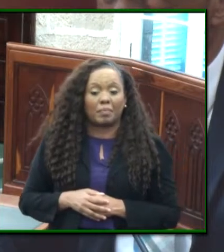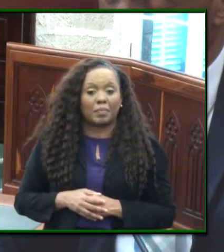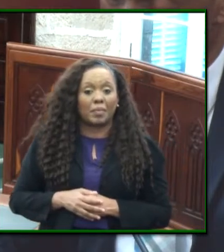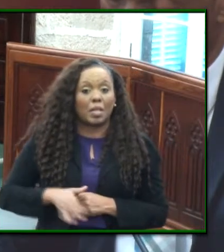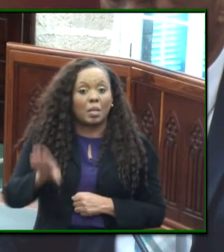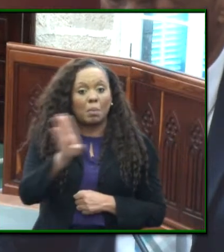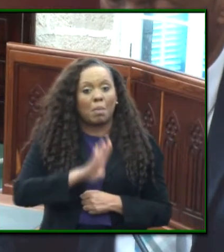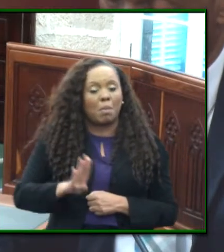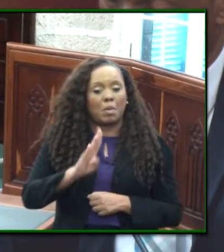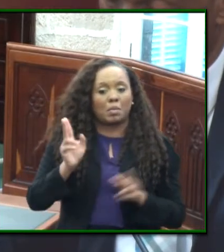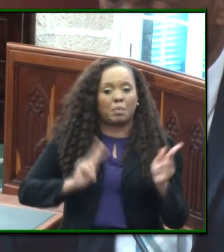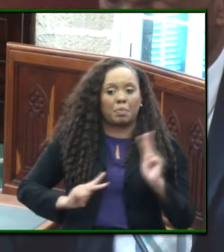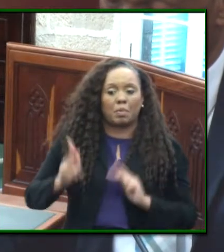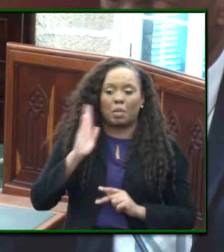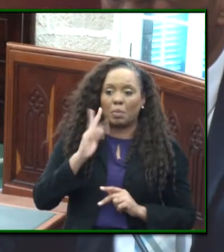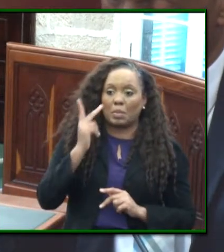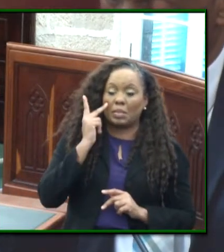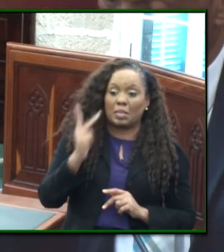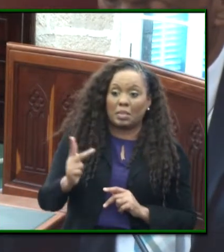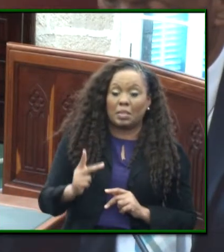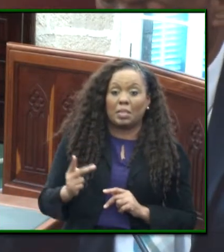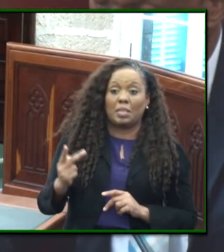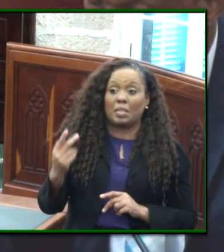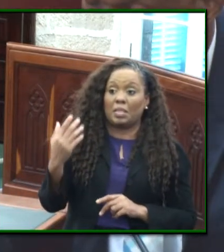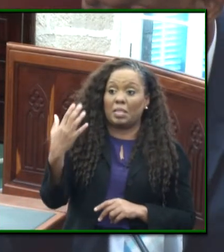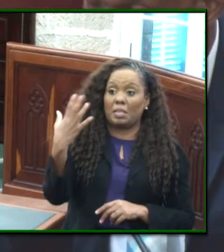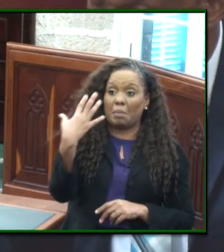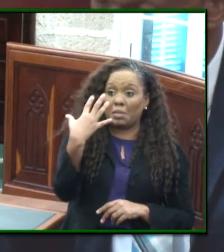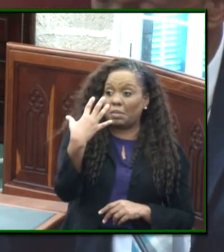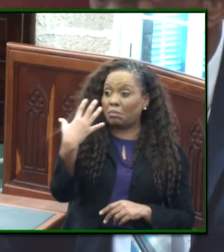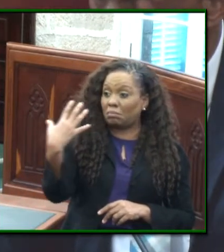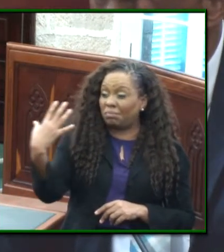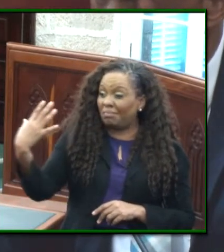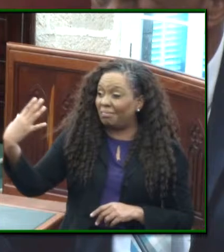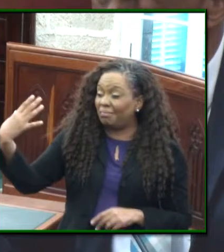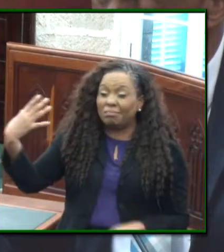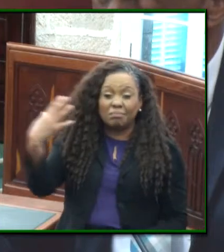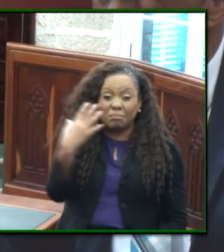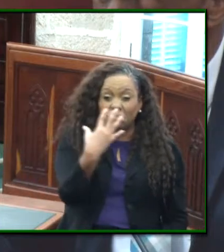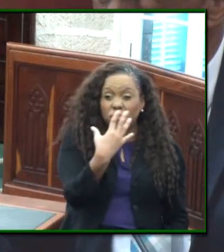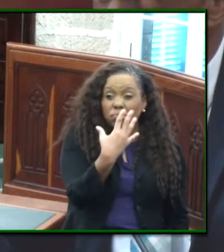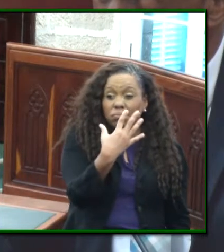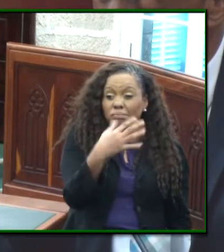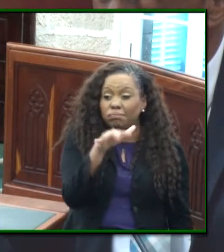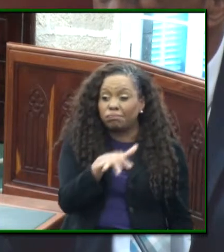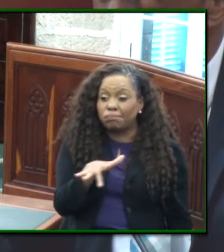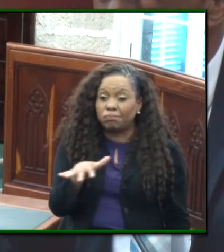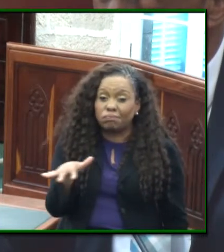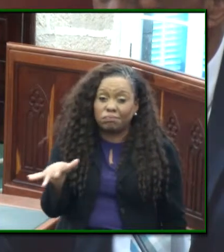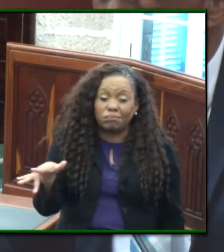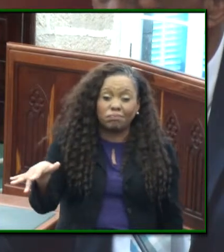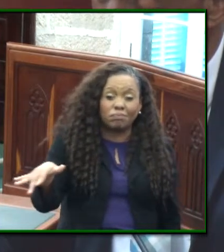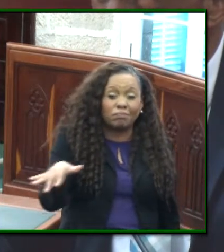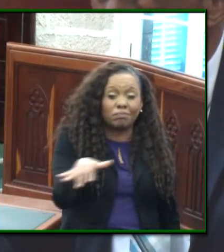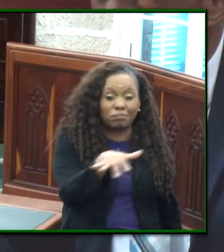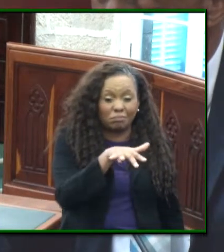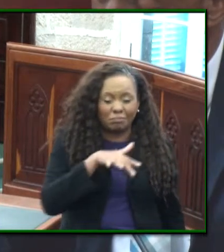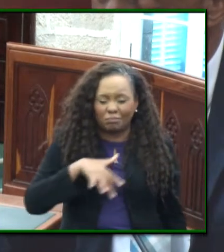to seeing CCTV cameras located in many more public spaces in